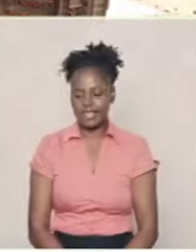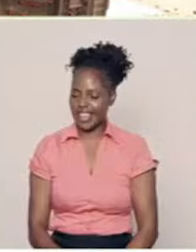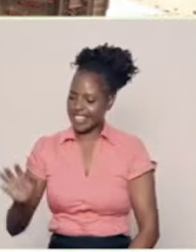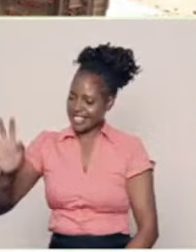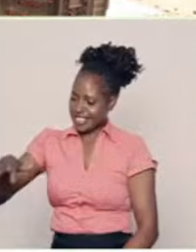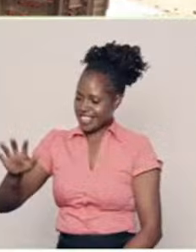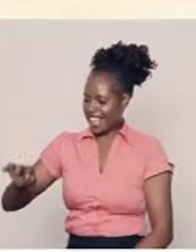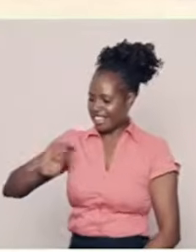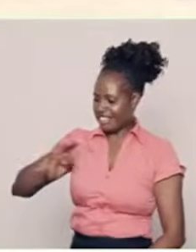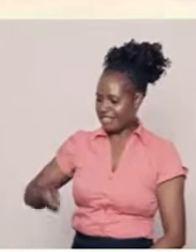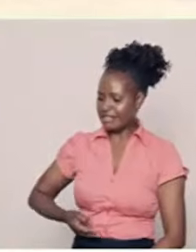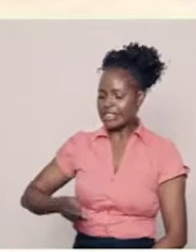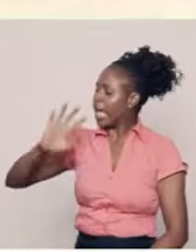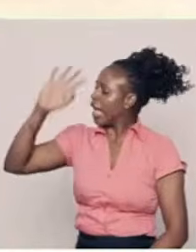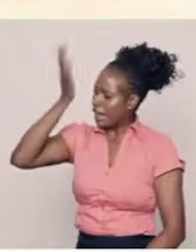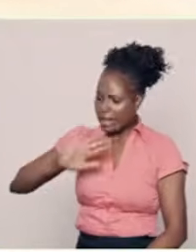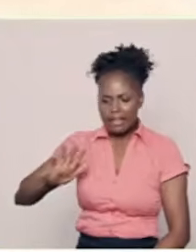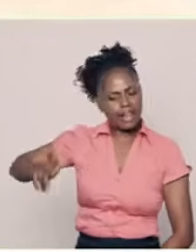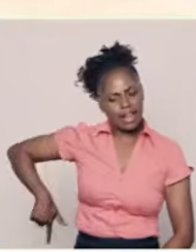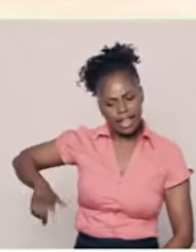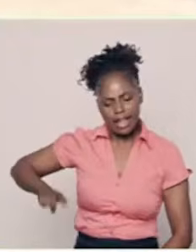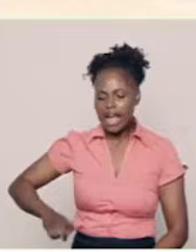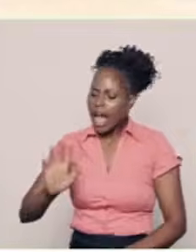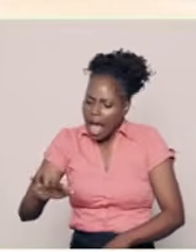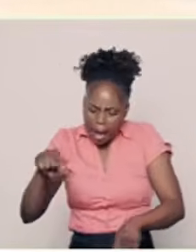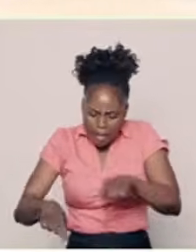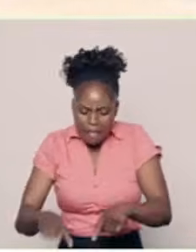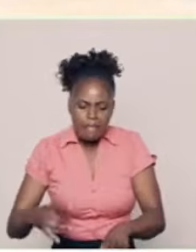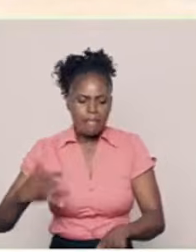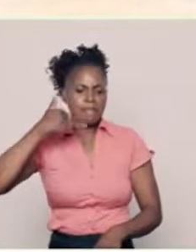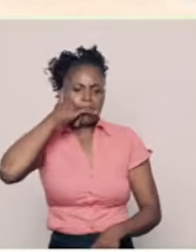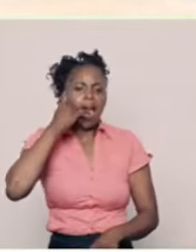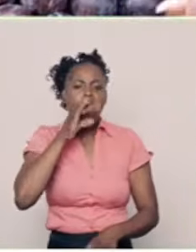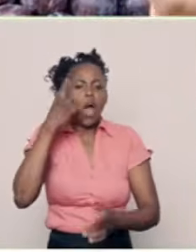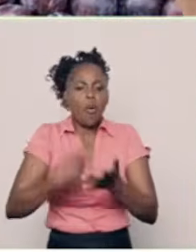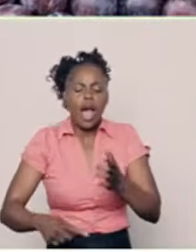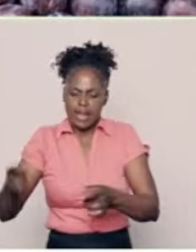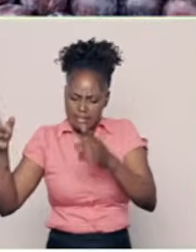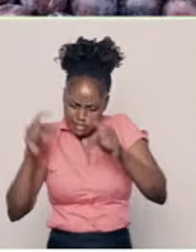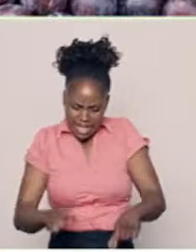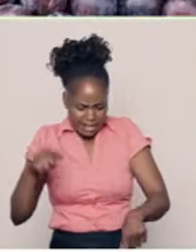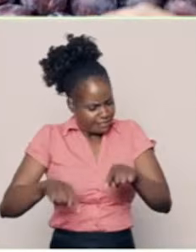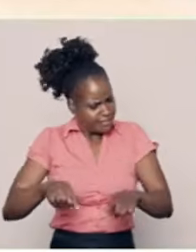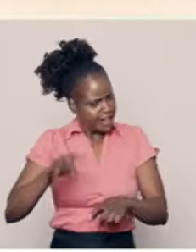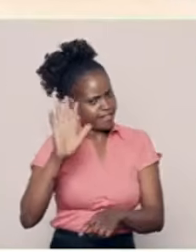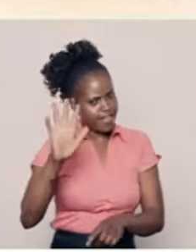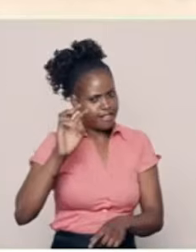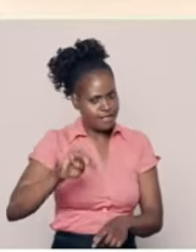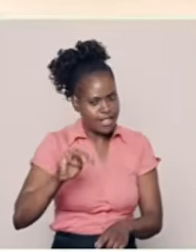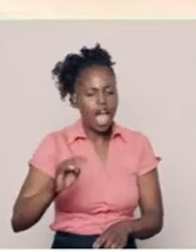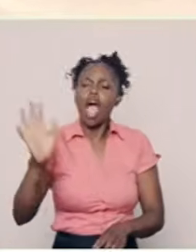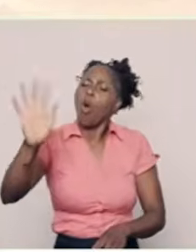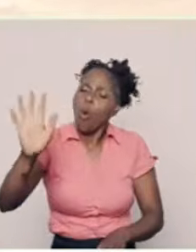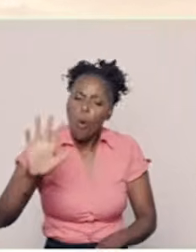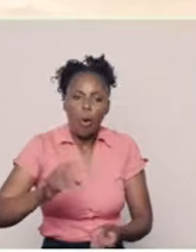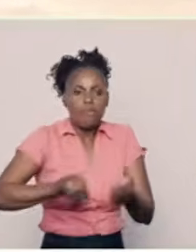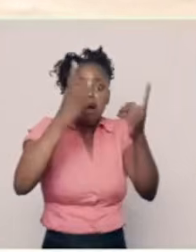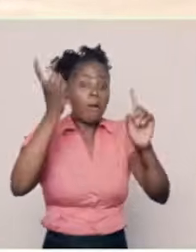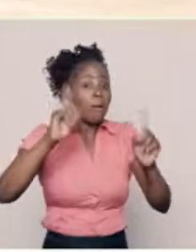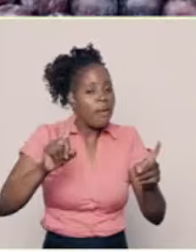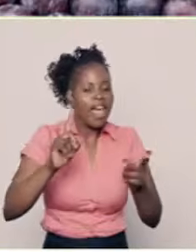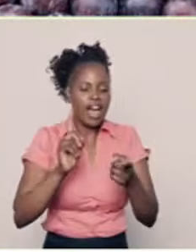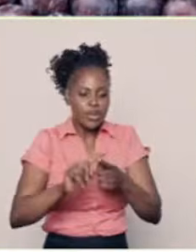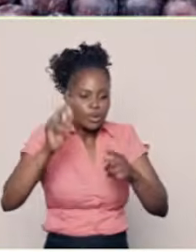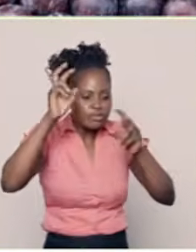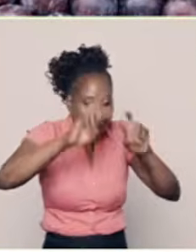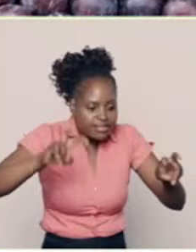Wanawada is never this late. She just called. She said that she'll be here in 5 minutes. She went for the inspection of the register of voters.